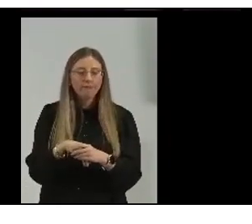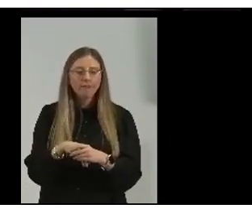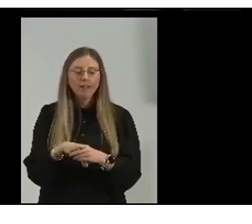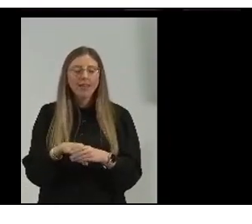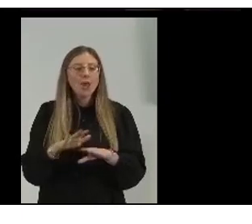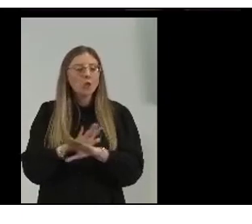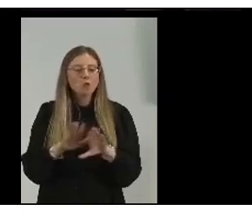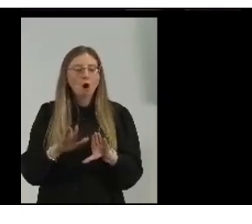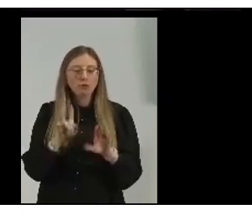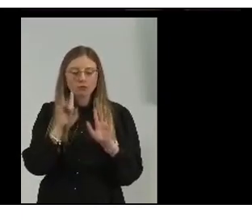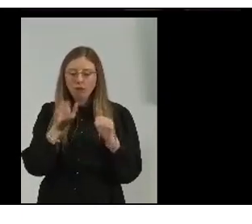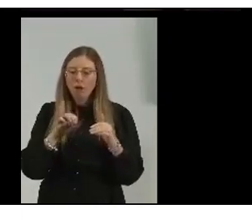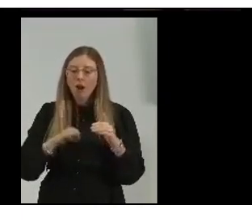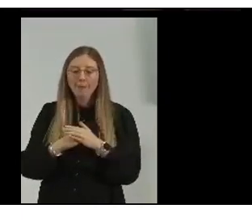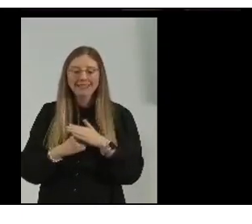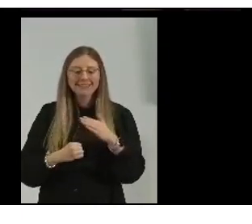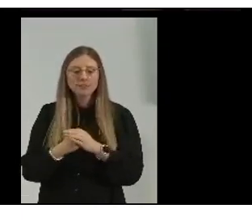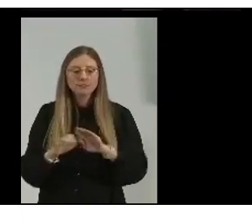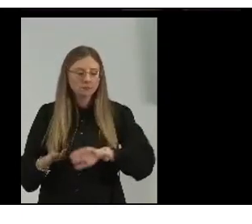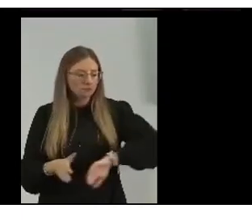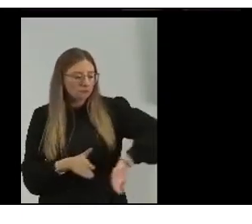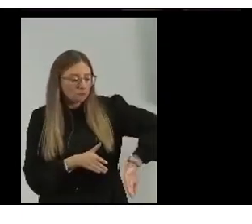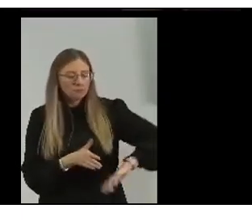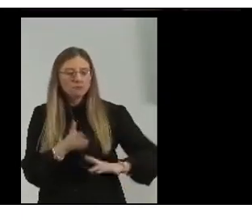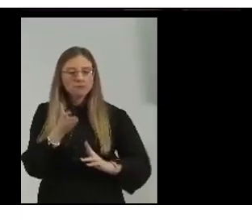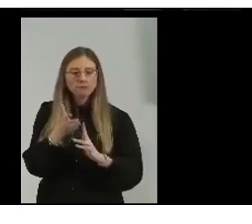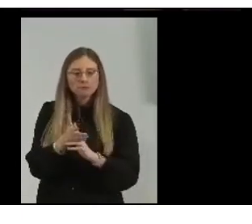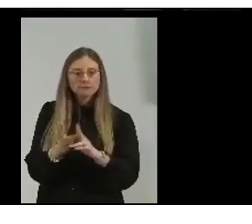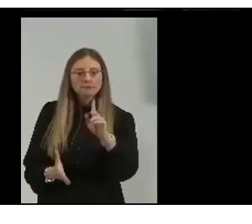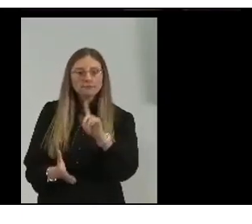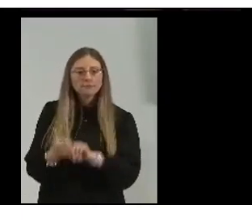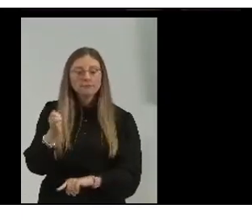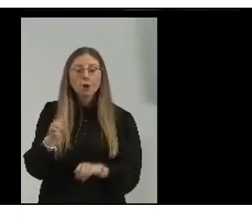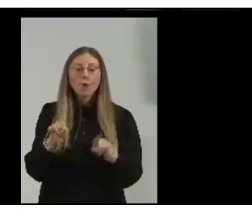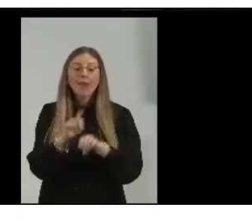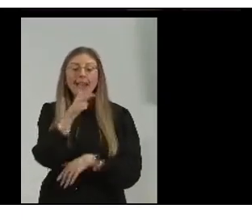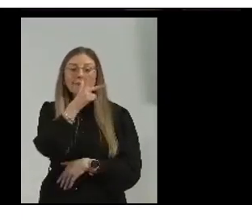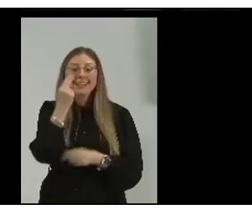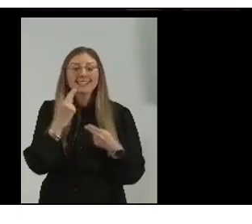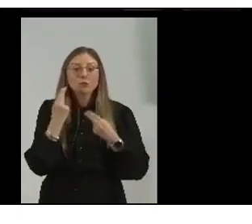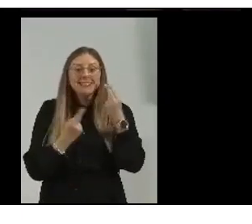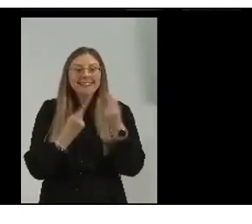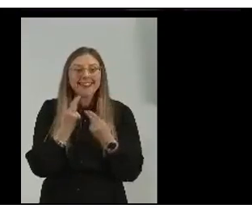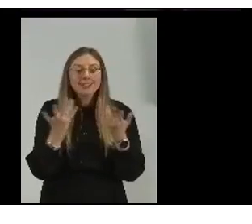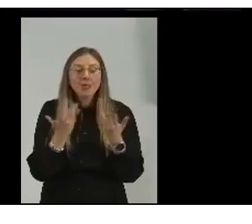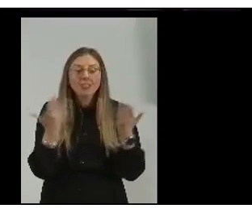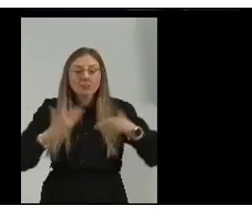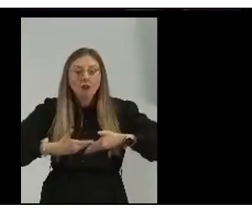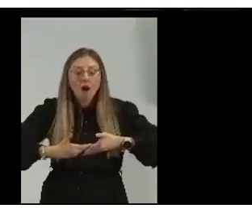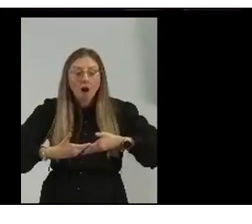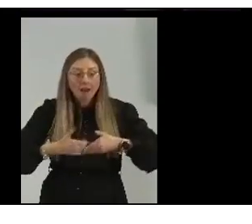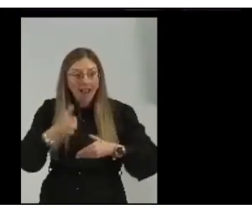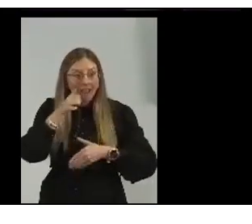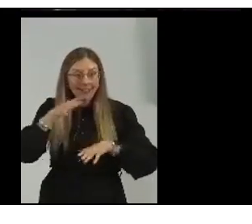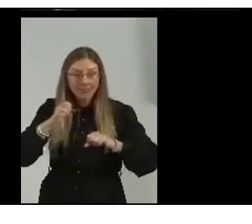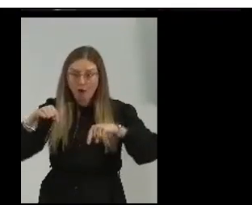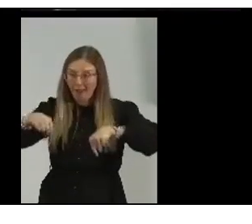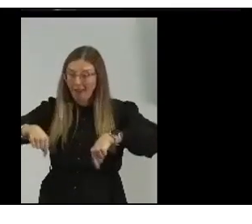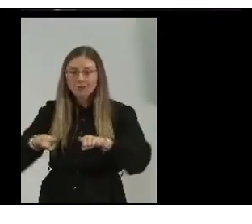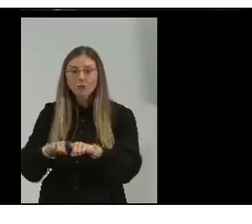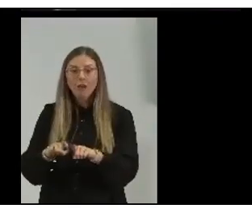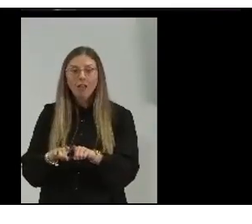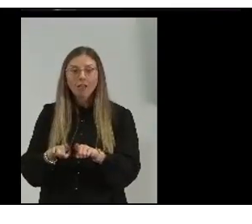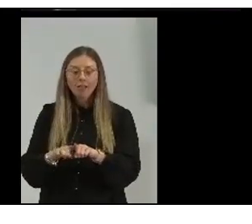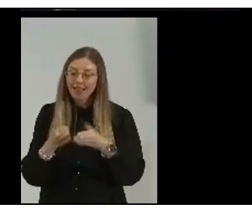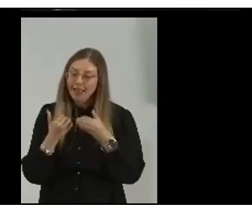not in the limitations. And also we do these sensory dinners in the dark. We started them in Mexico. Here I know you have them. But that has